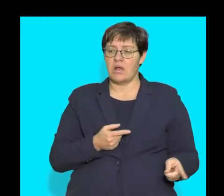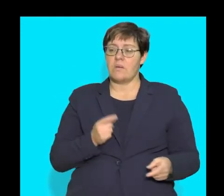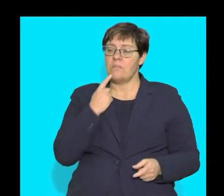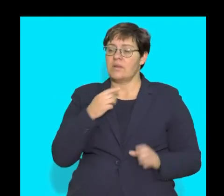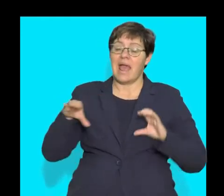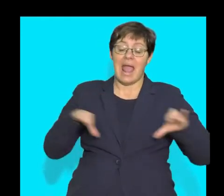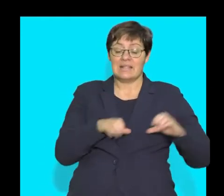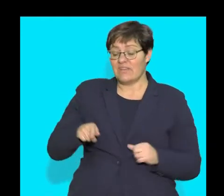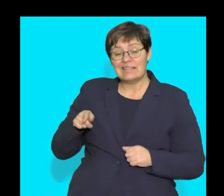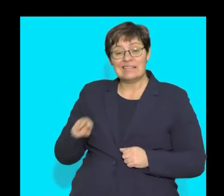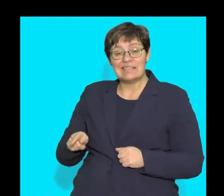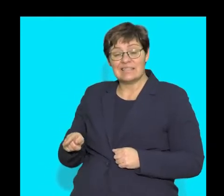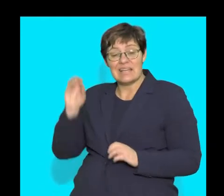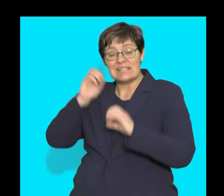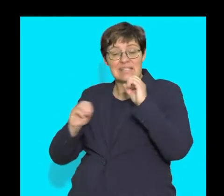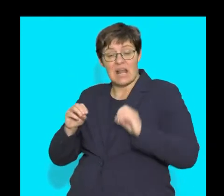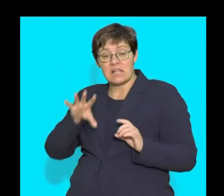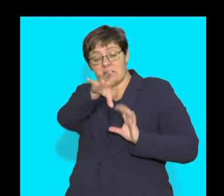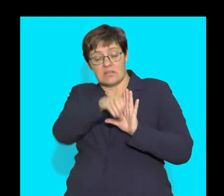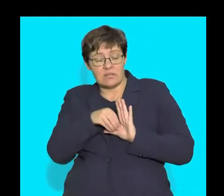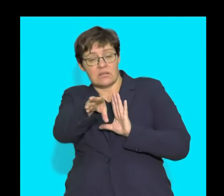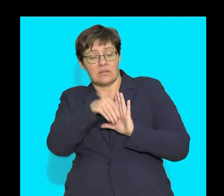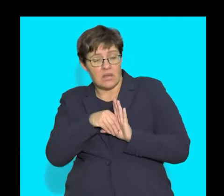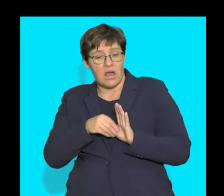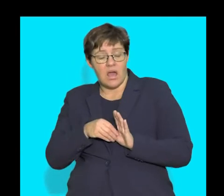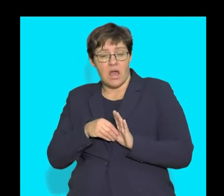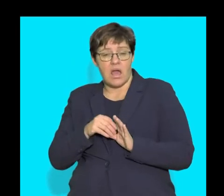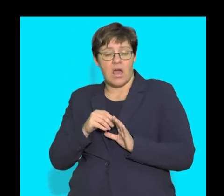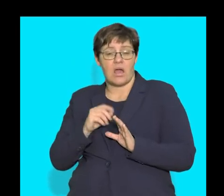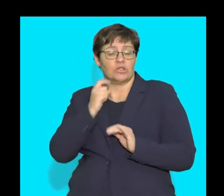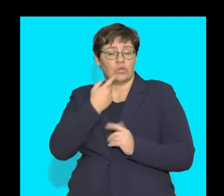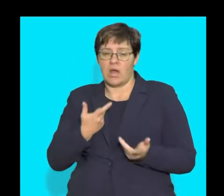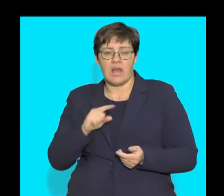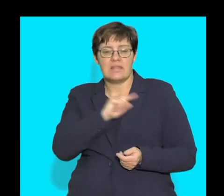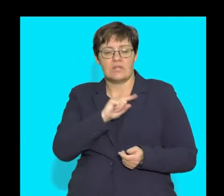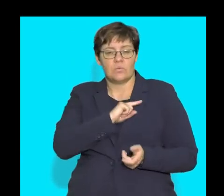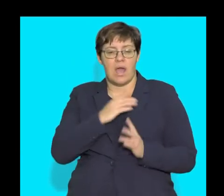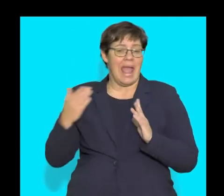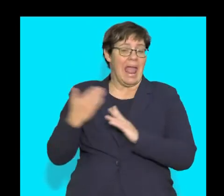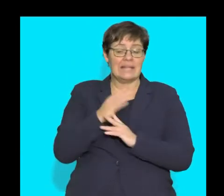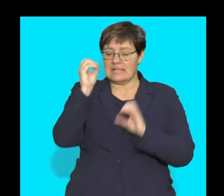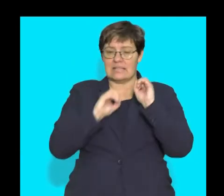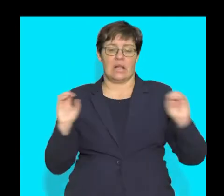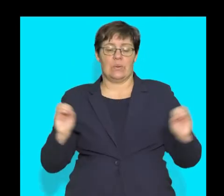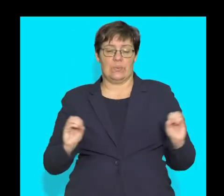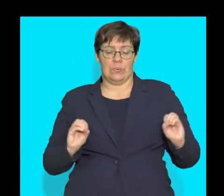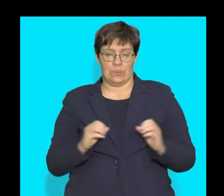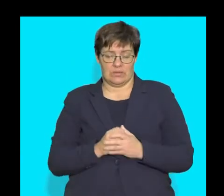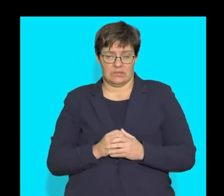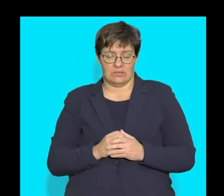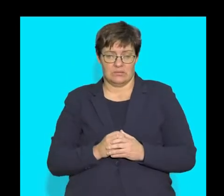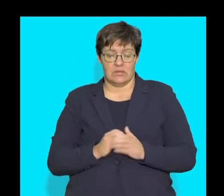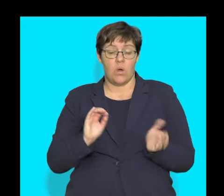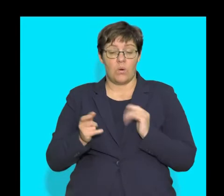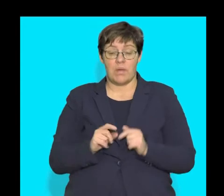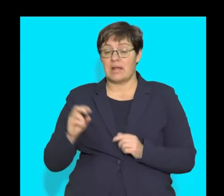cannot activate the cells to take in the glucose, and hence there is no glucose entering the cells. If